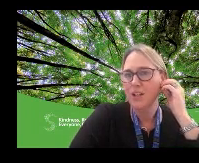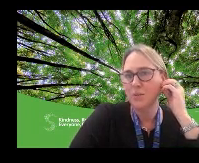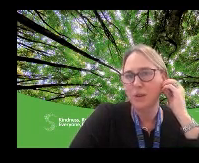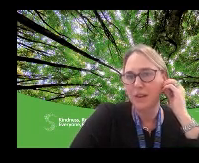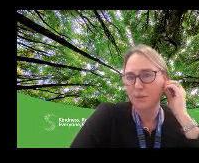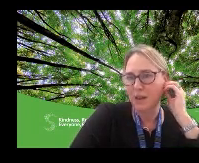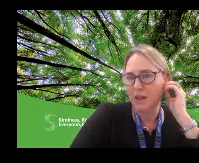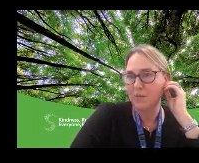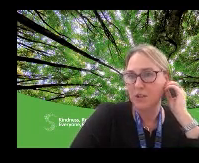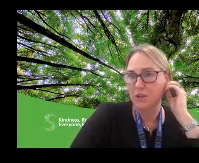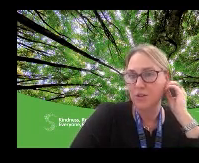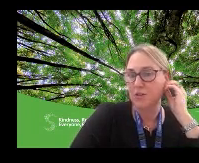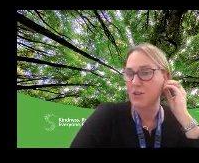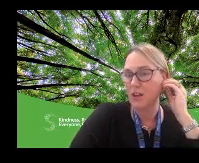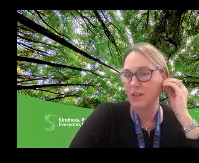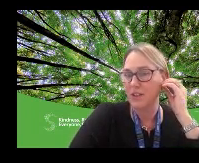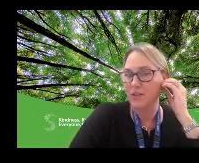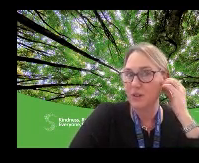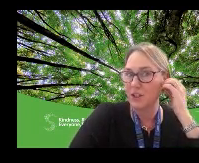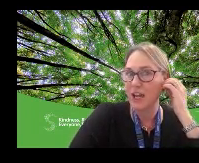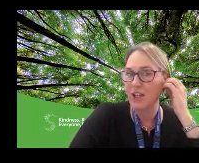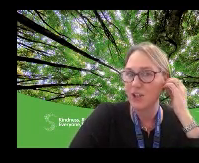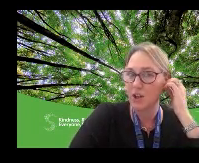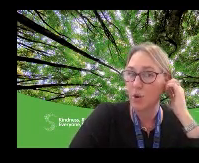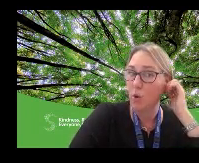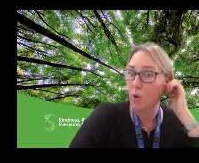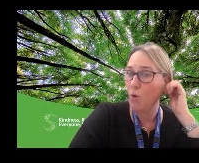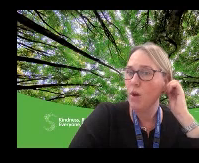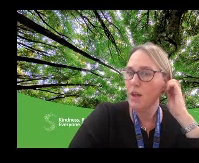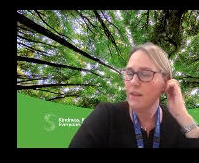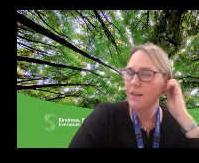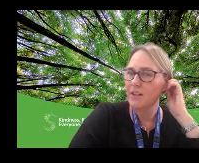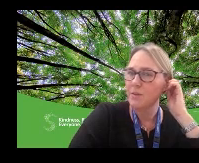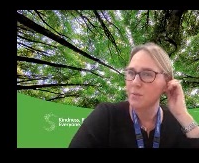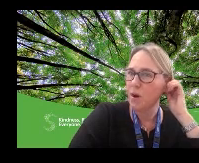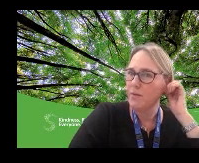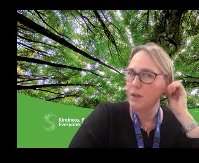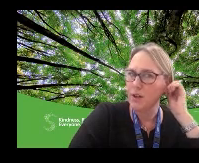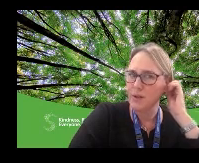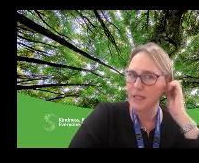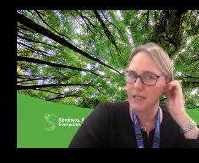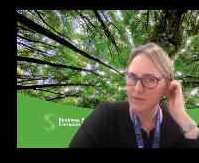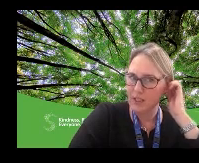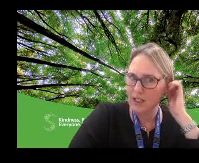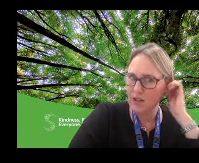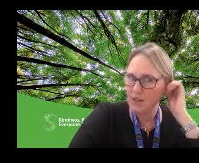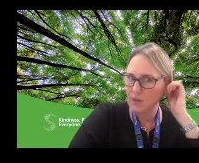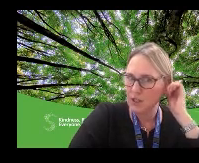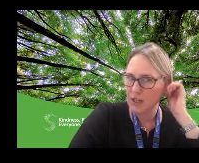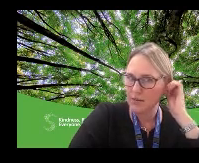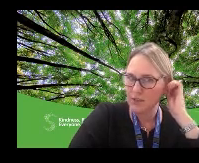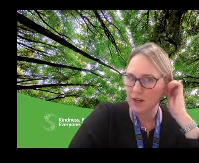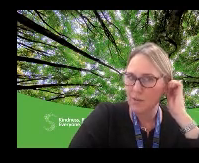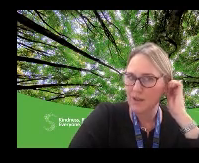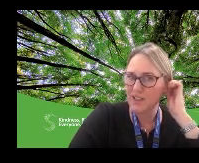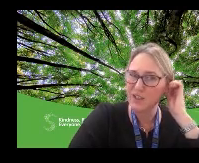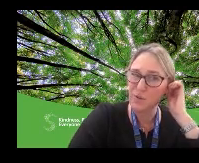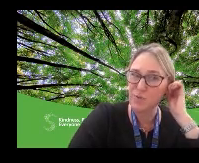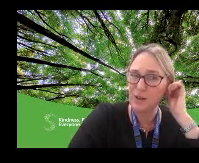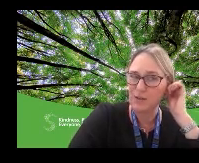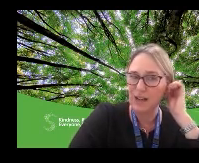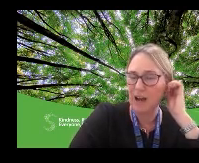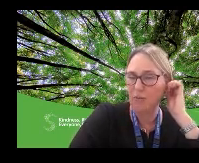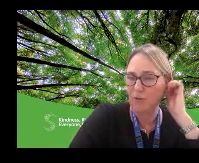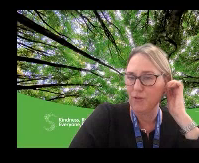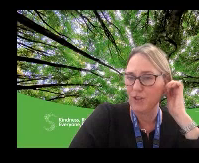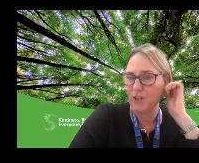way. So whether they've been commissioned through services through education, or they've actually been private OTs and physios and speech and language therapists, it's